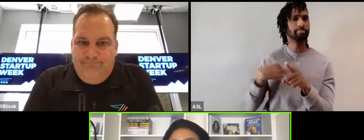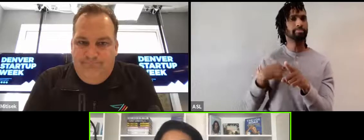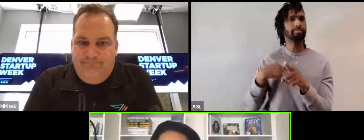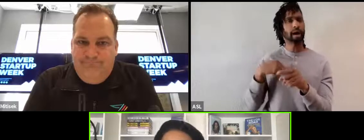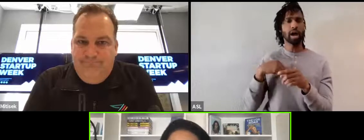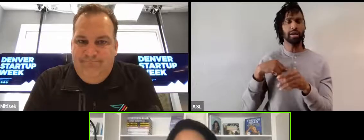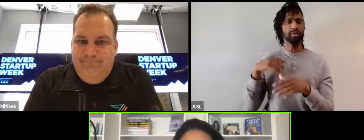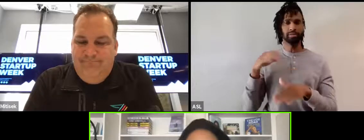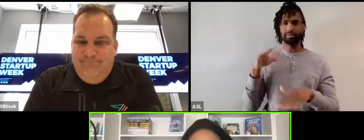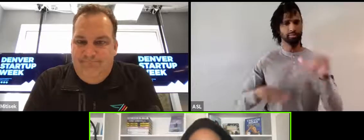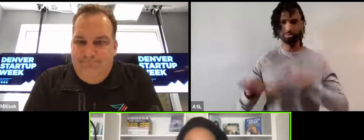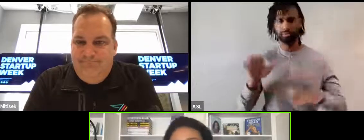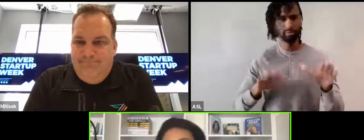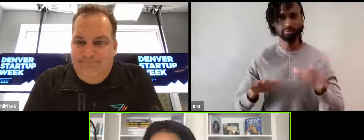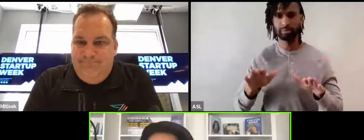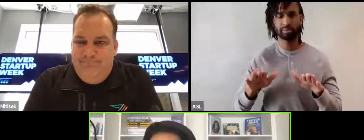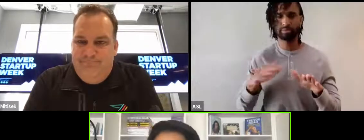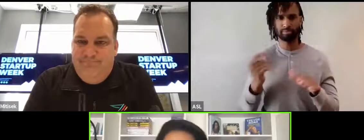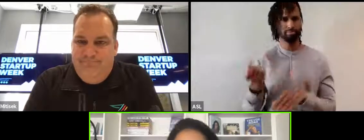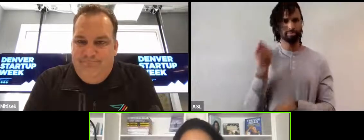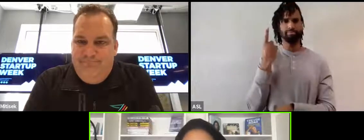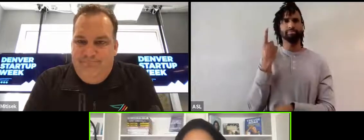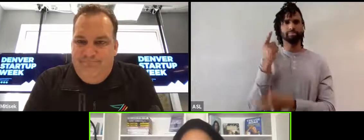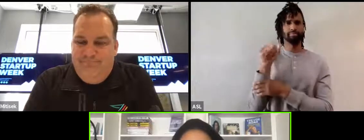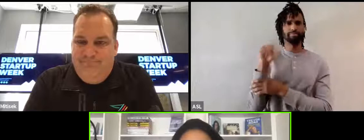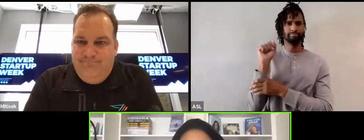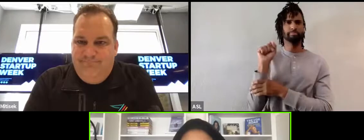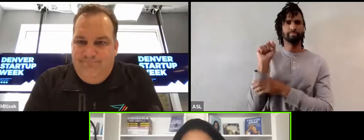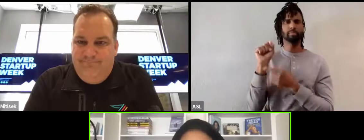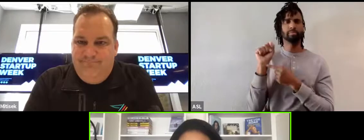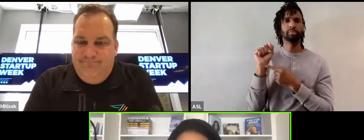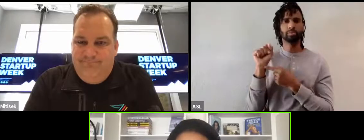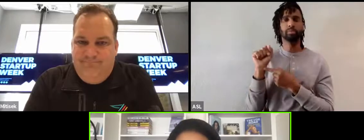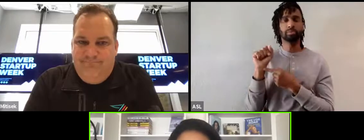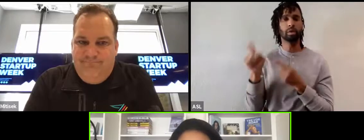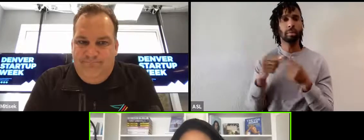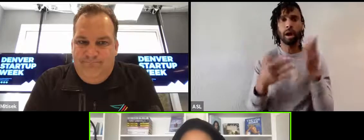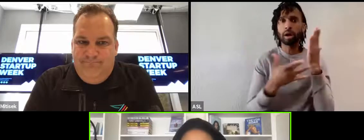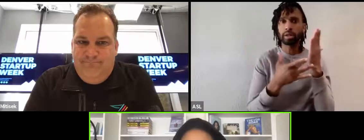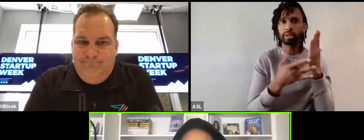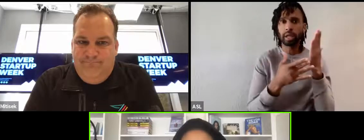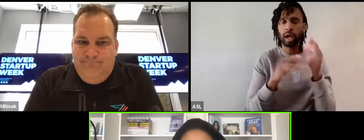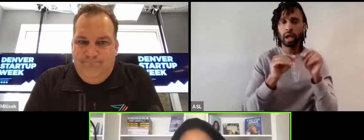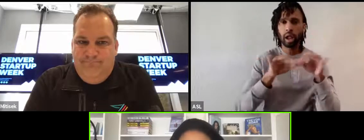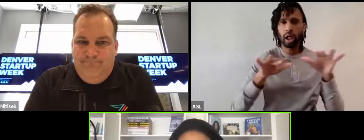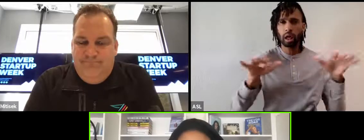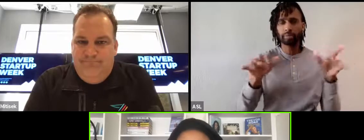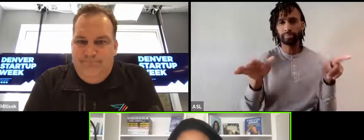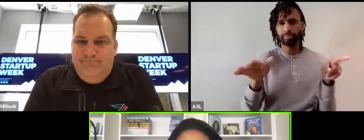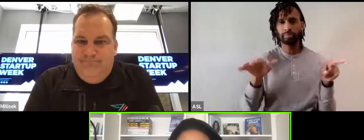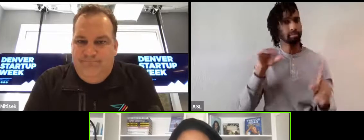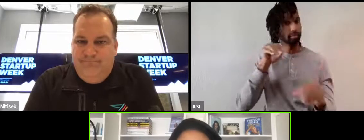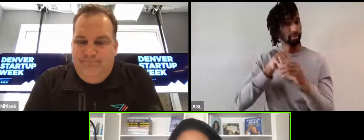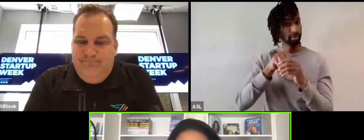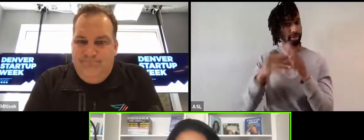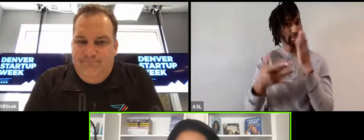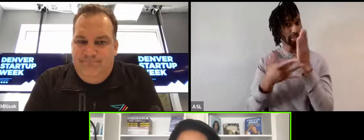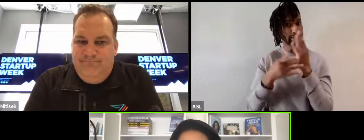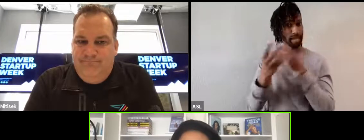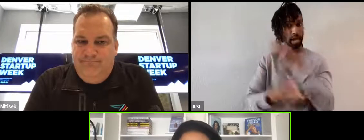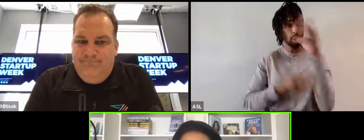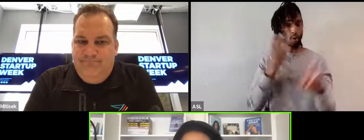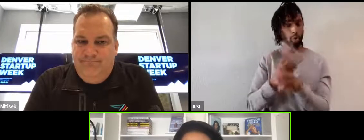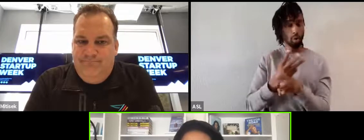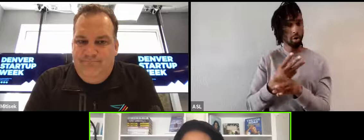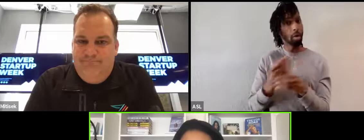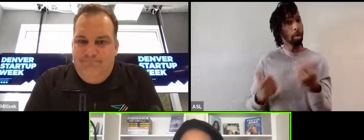stumbled upon the understanding about the tech world that in the tech world, that most of the funding